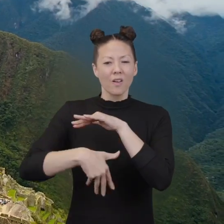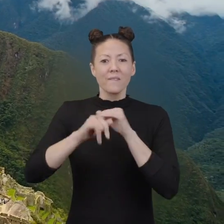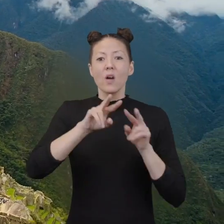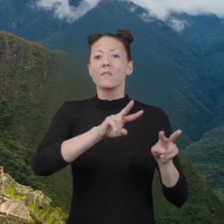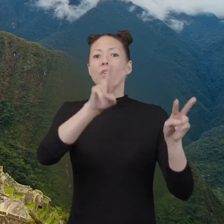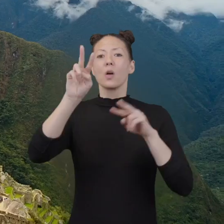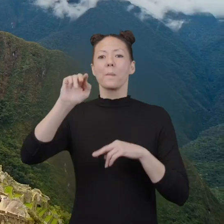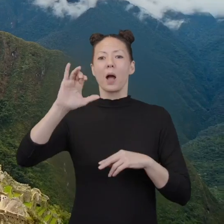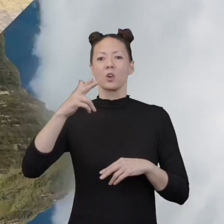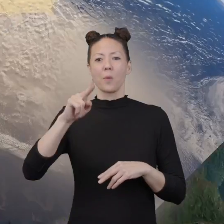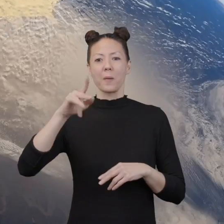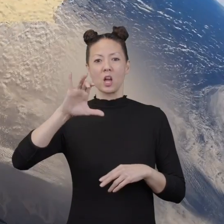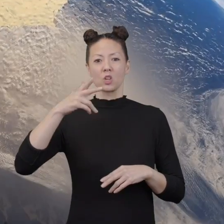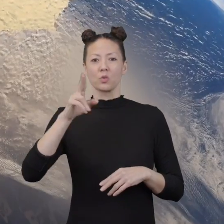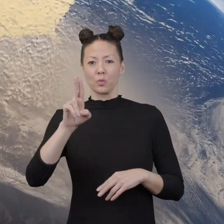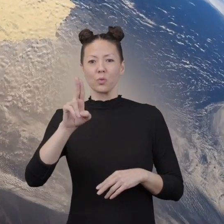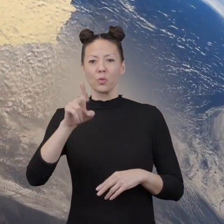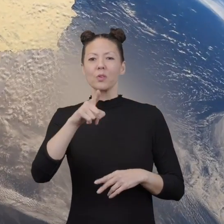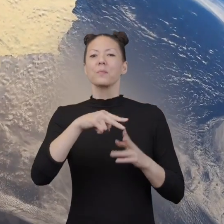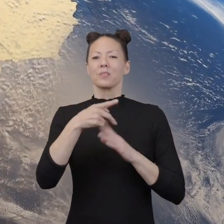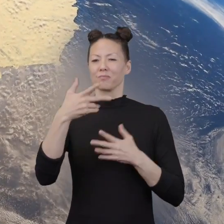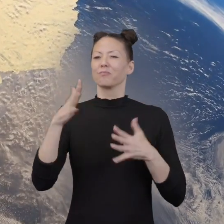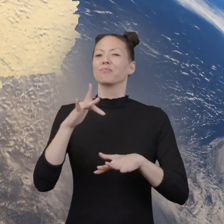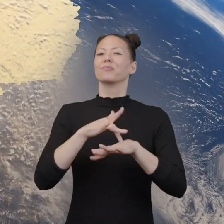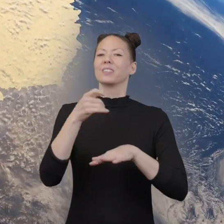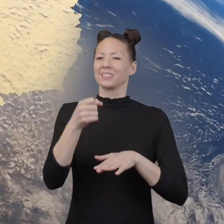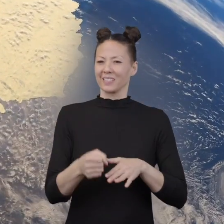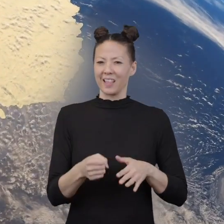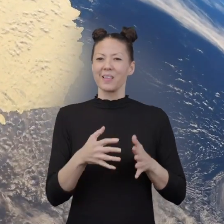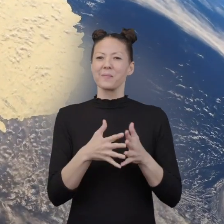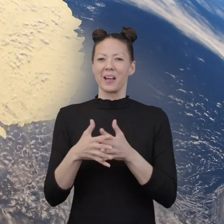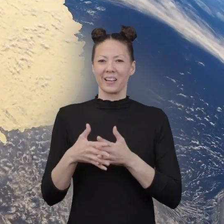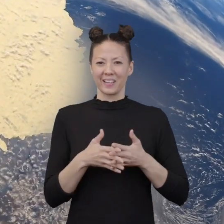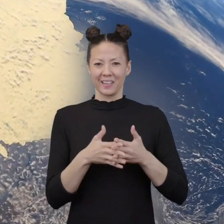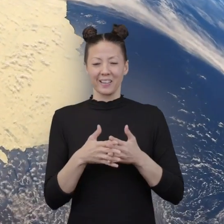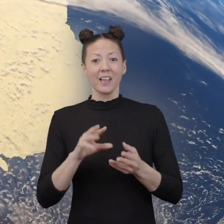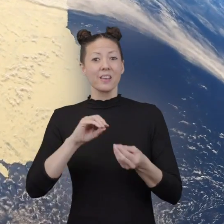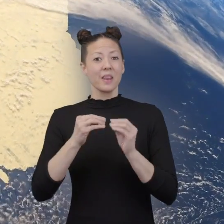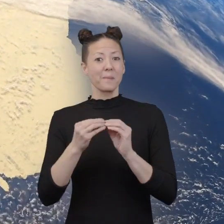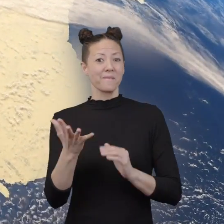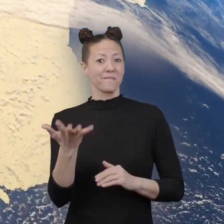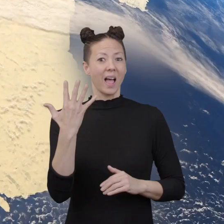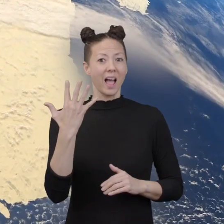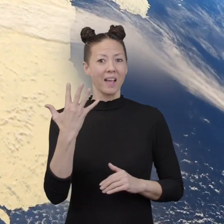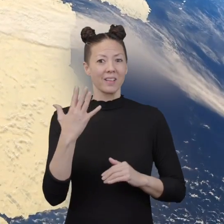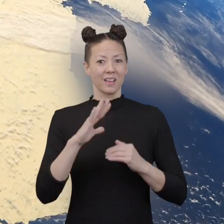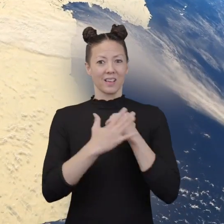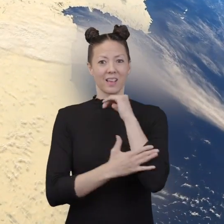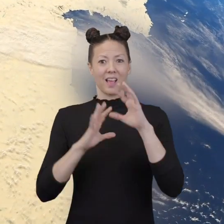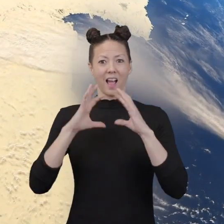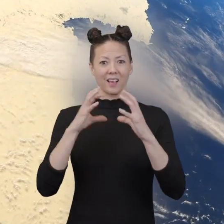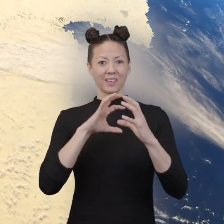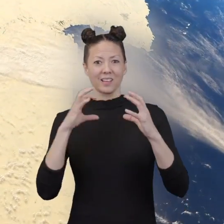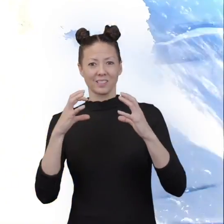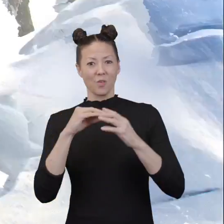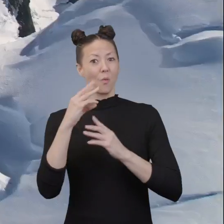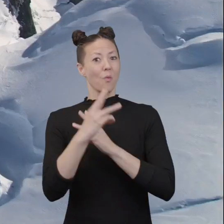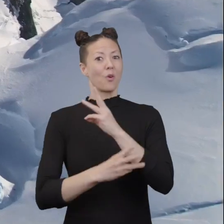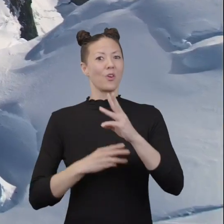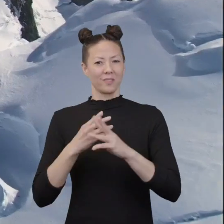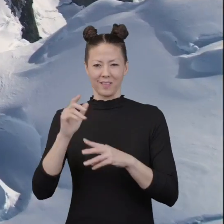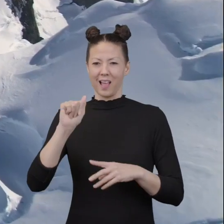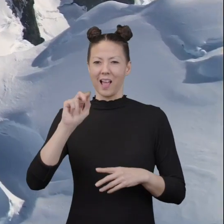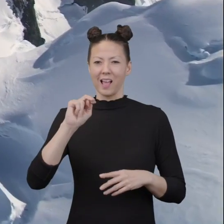America. The number 5 continent in the world is Antarctica, which is home to, well, ice.